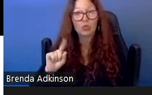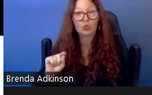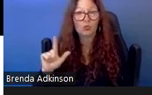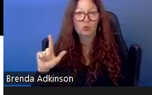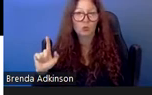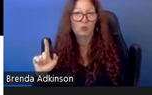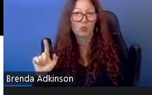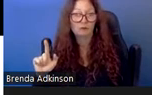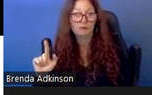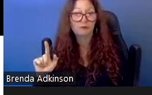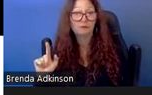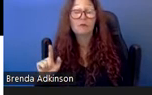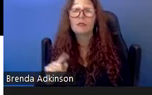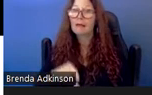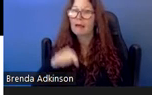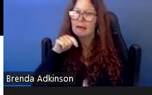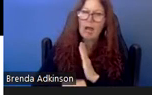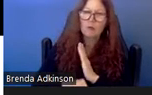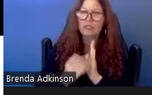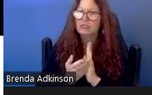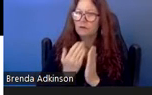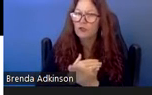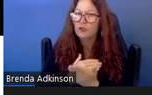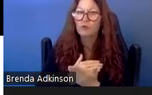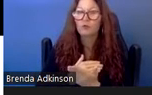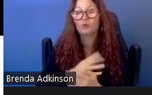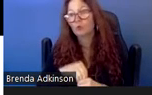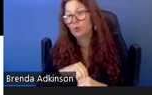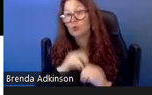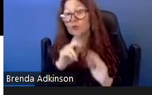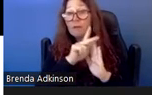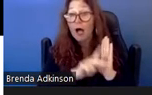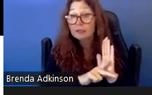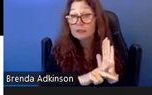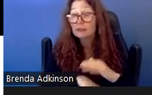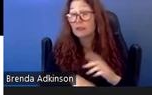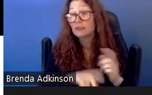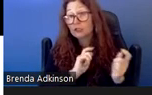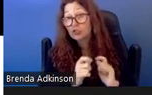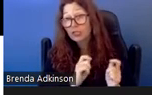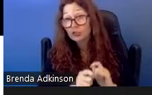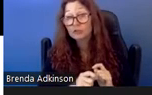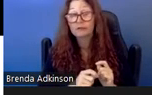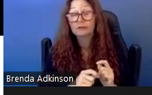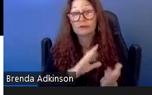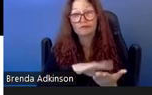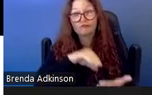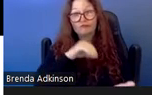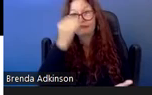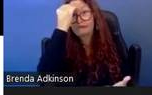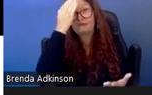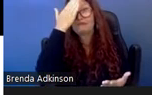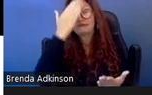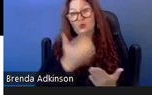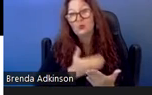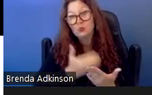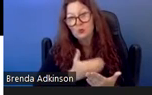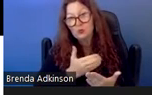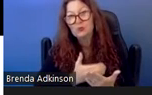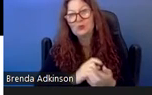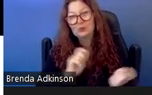The comprehensive review includes things like policy changes, lessons learned from open disasters, a